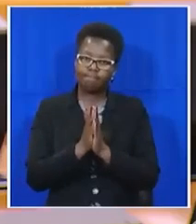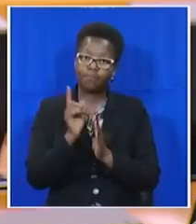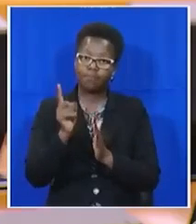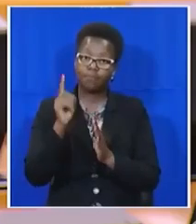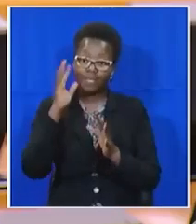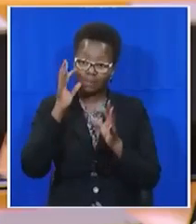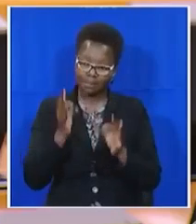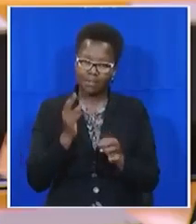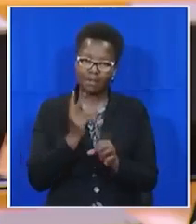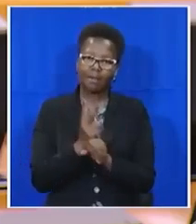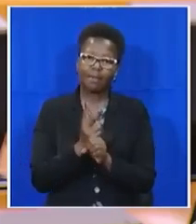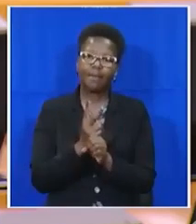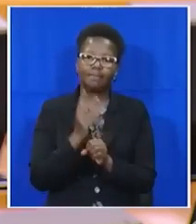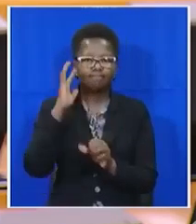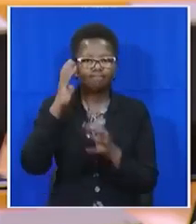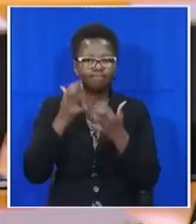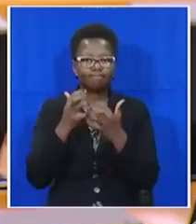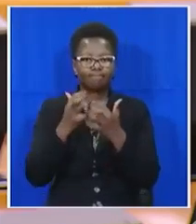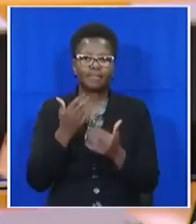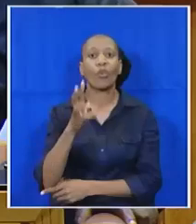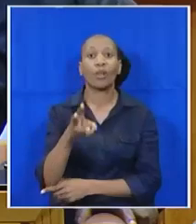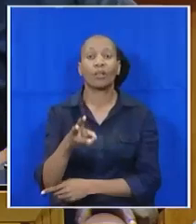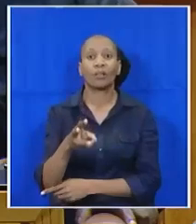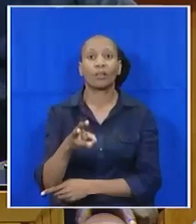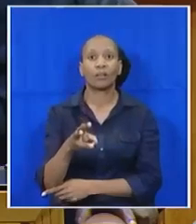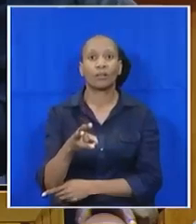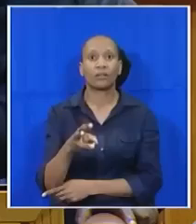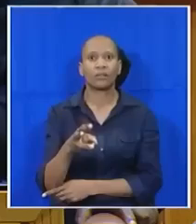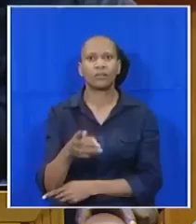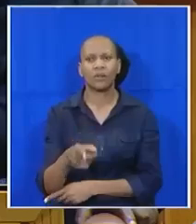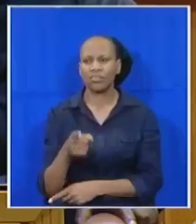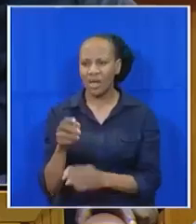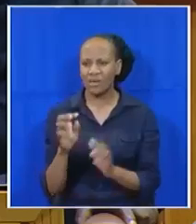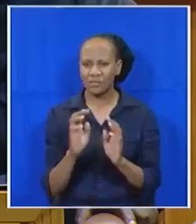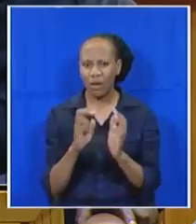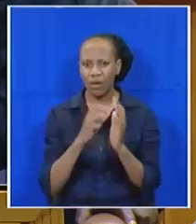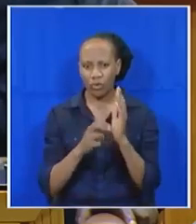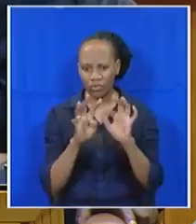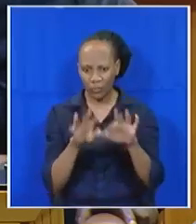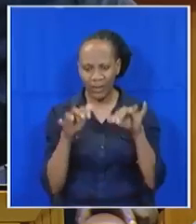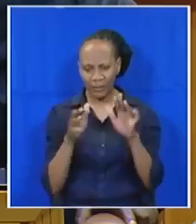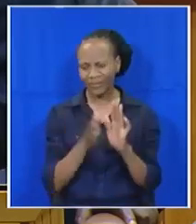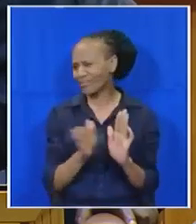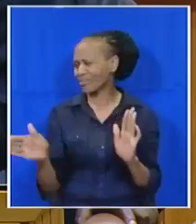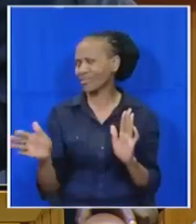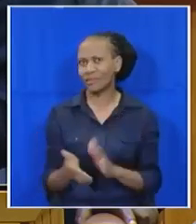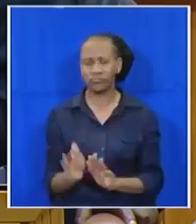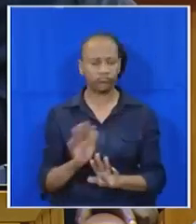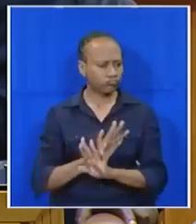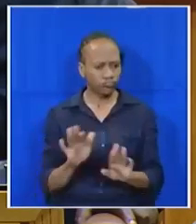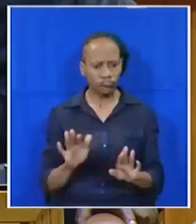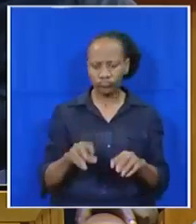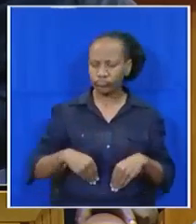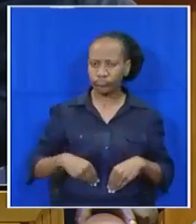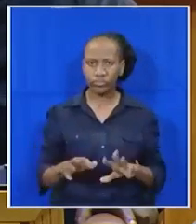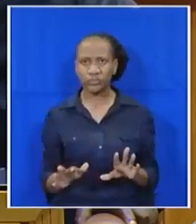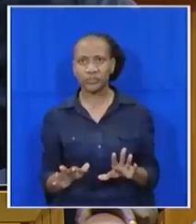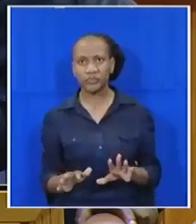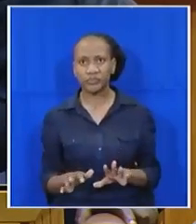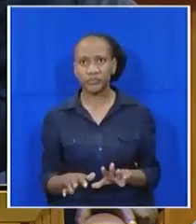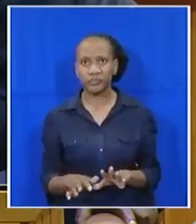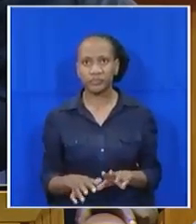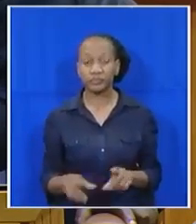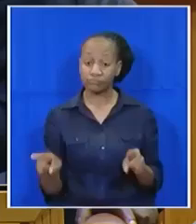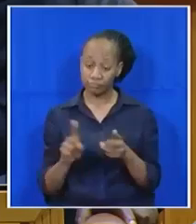your ruling and present it afresh so you... That is unparliamentary. It's unparliamentary, and